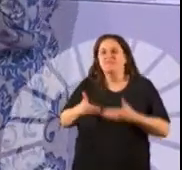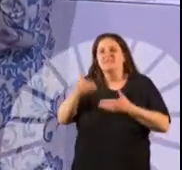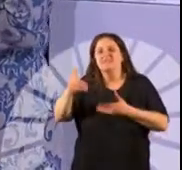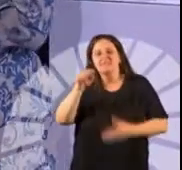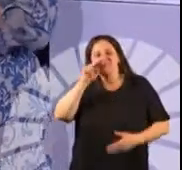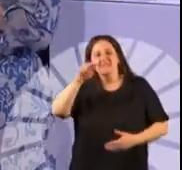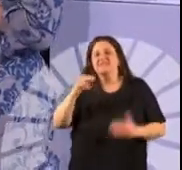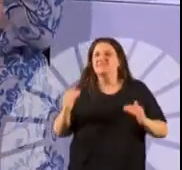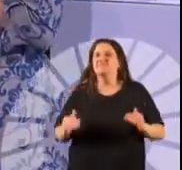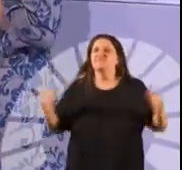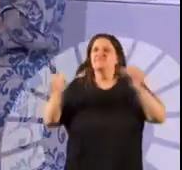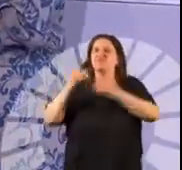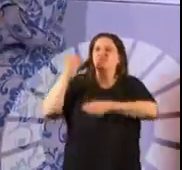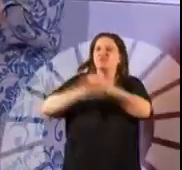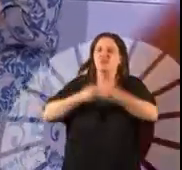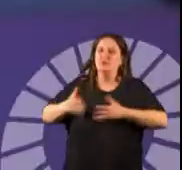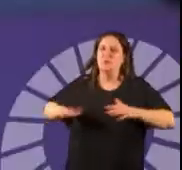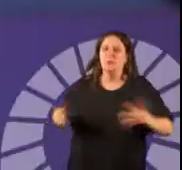this space.